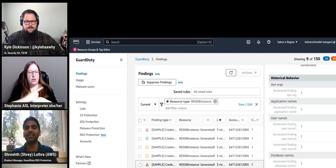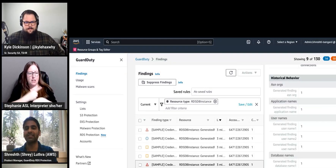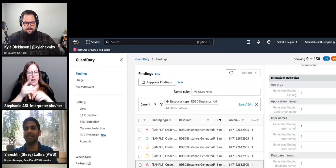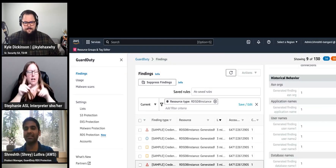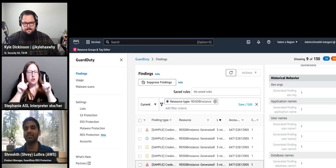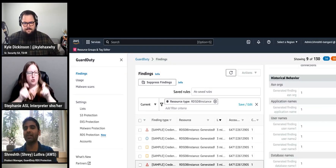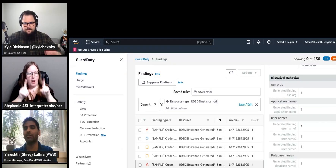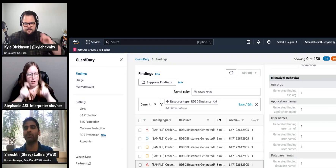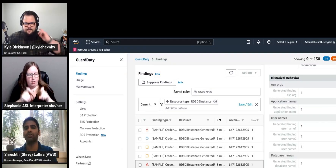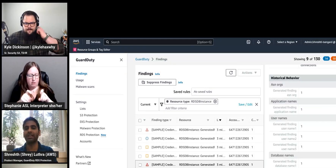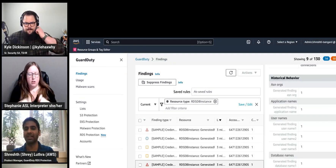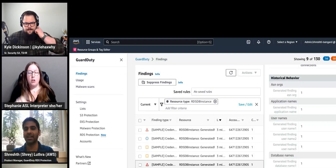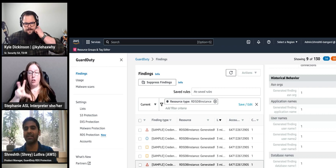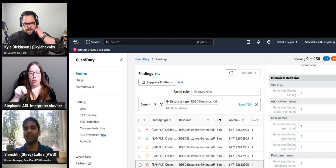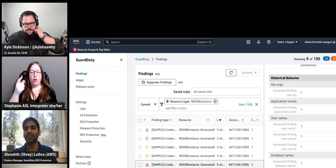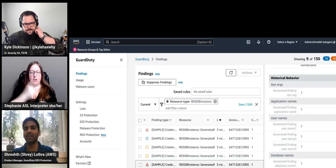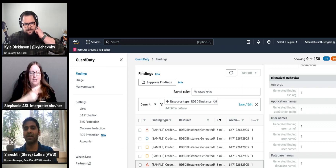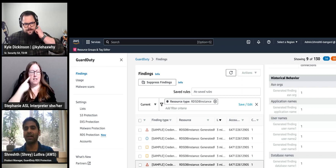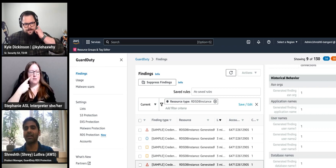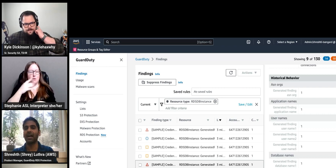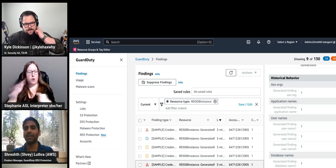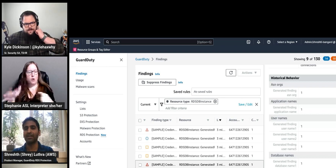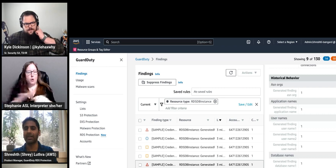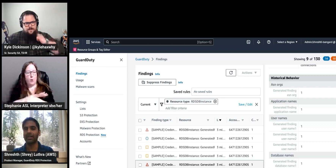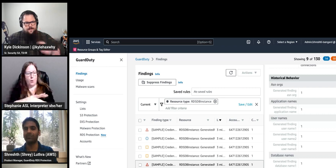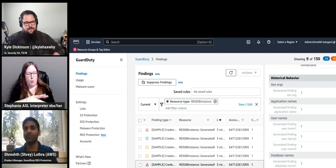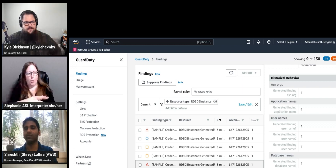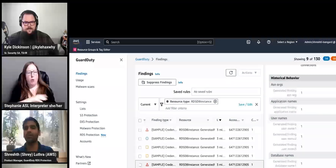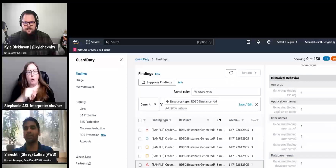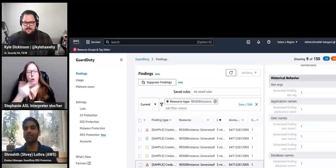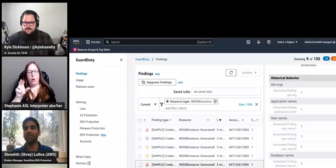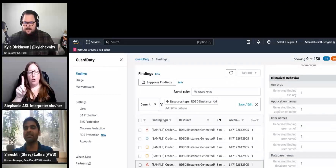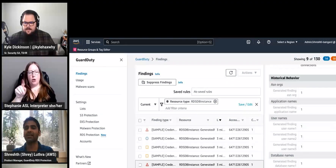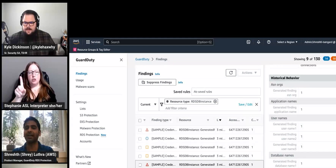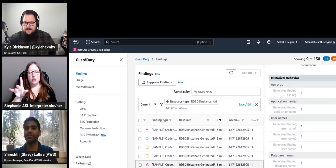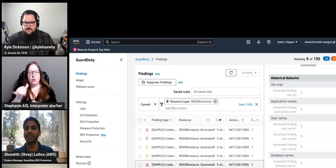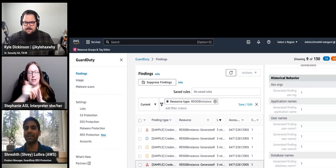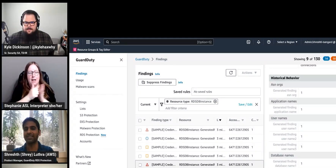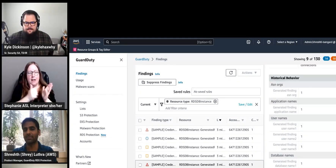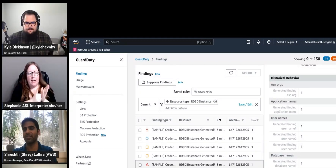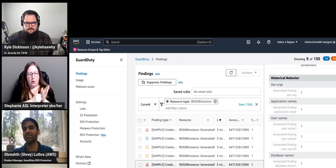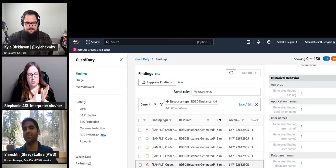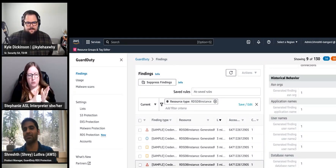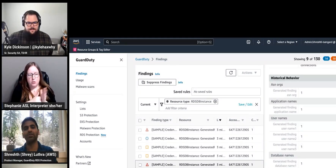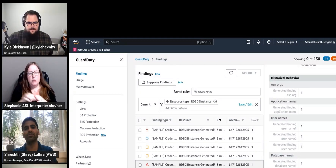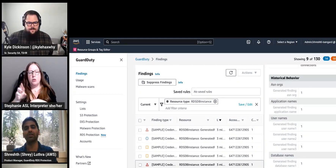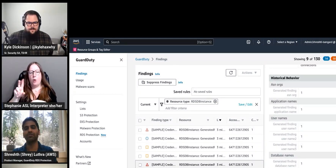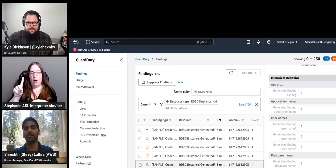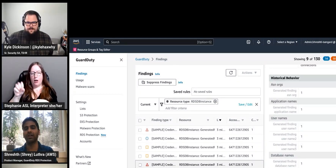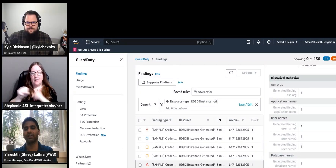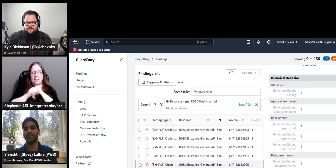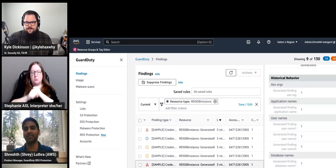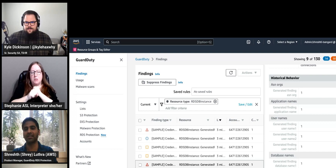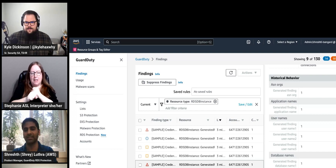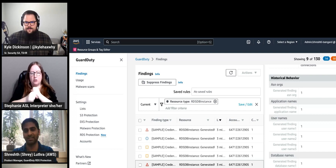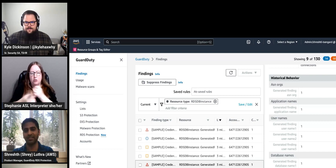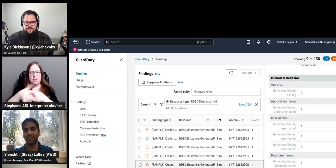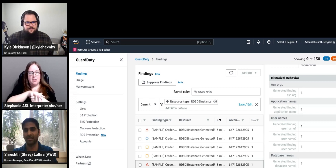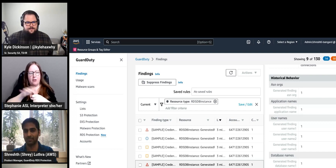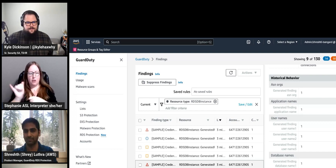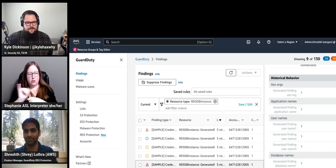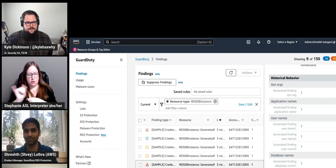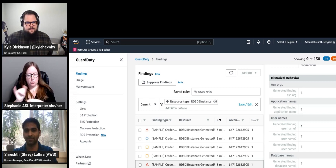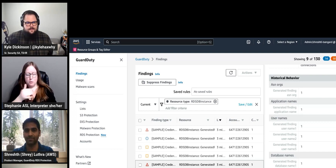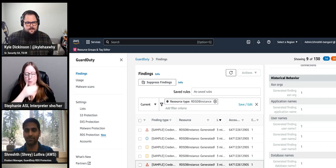you get a 30-day trial on your entire GuardDuty account. So what that means, GuardDuty RDS protection is also covered under that 30-day